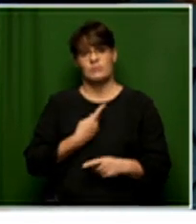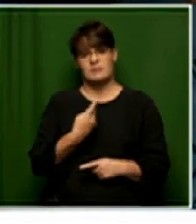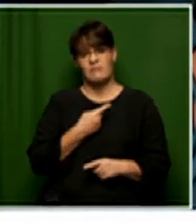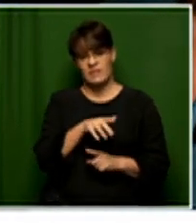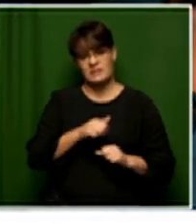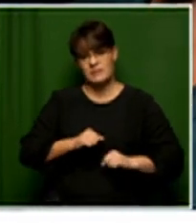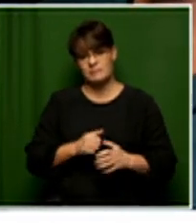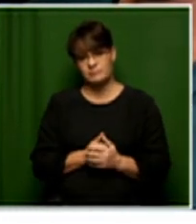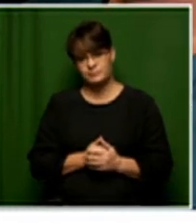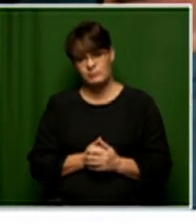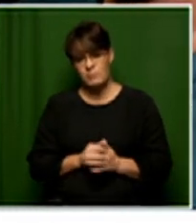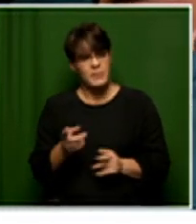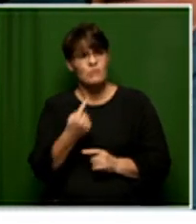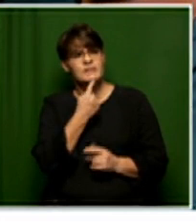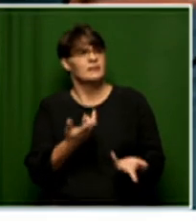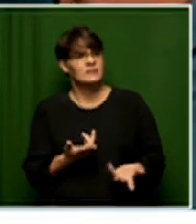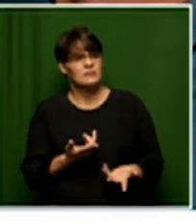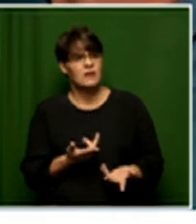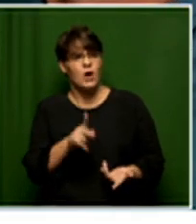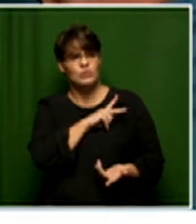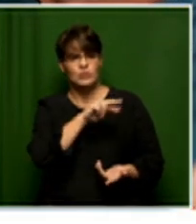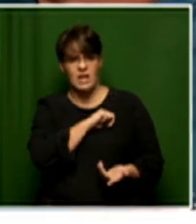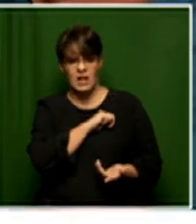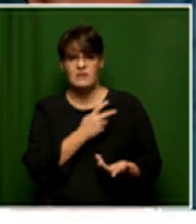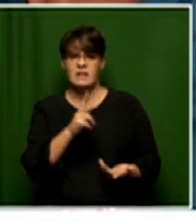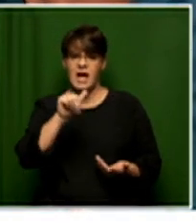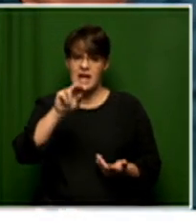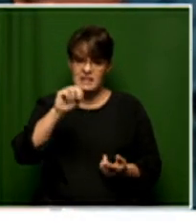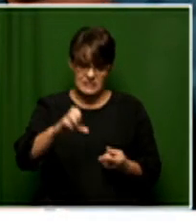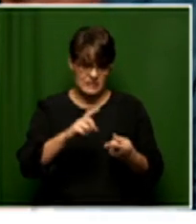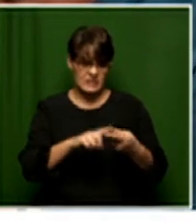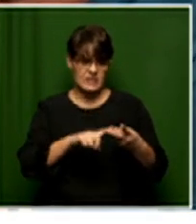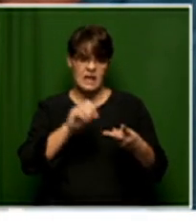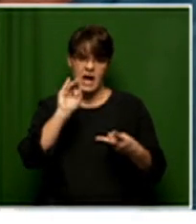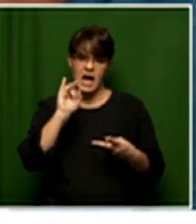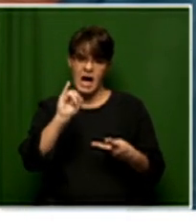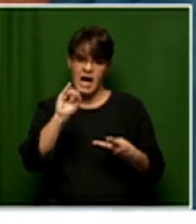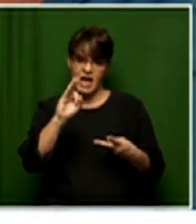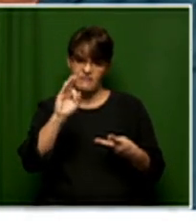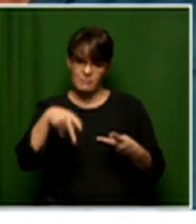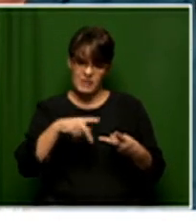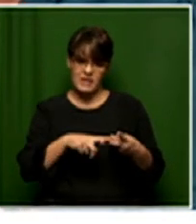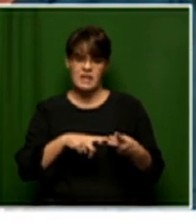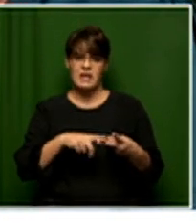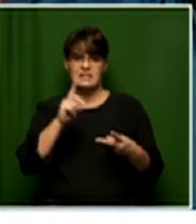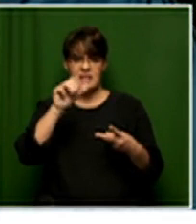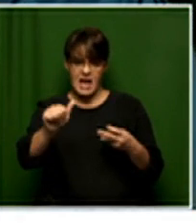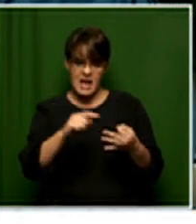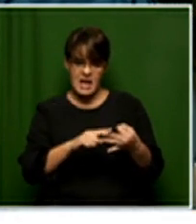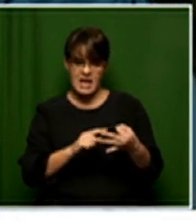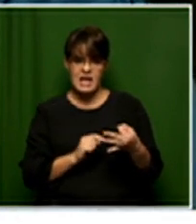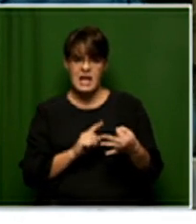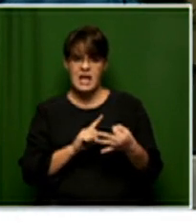that space. And you're just saying, I mean, traditionally in KwaZulu-Natal, it was the ANC, the IFP, and the Democratic Alliance. This time,